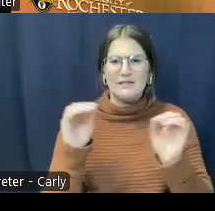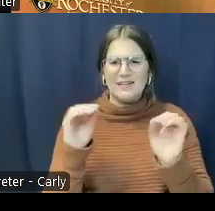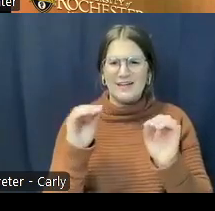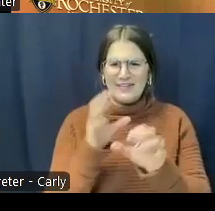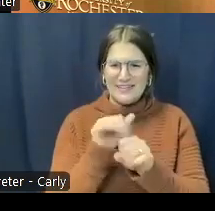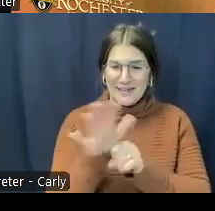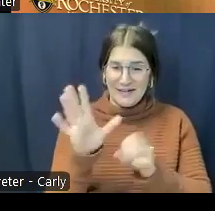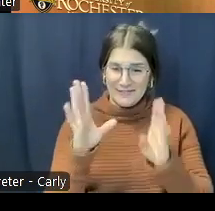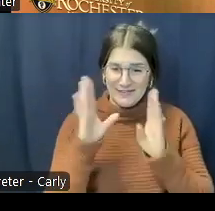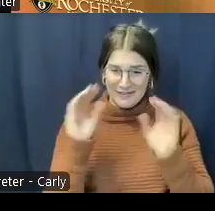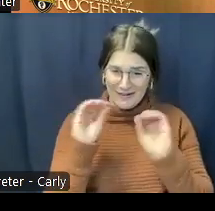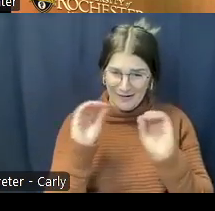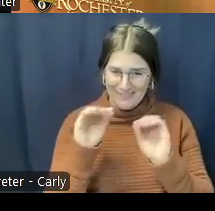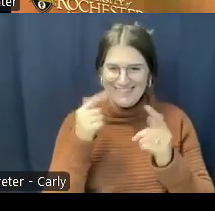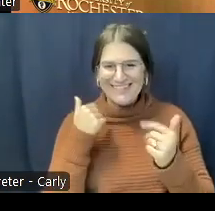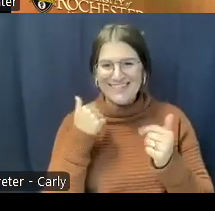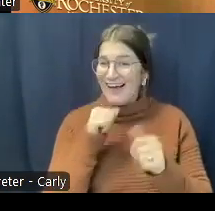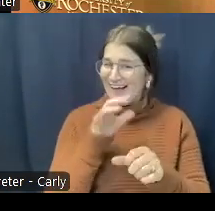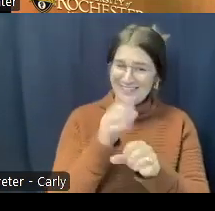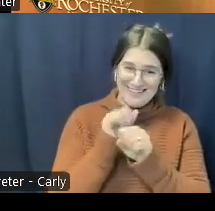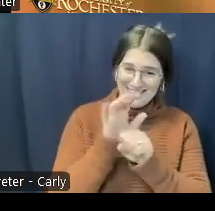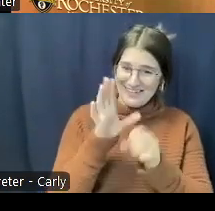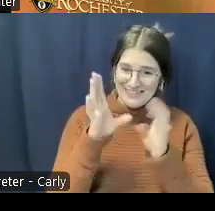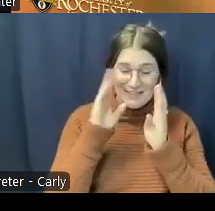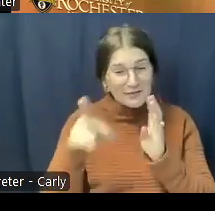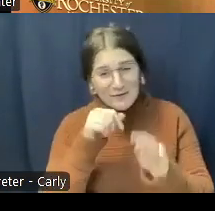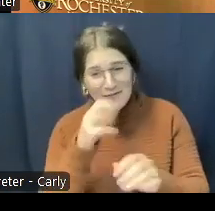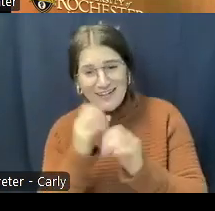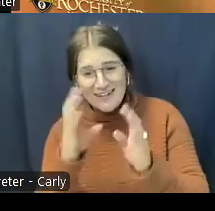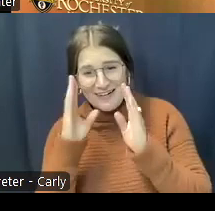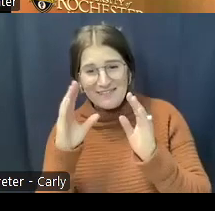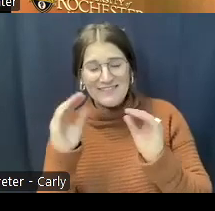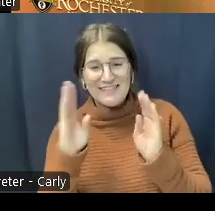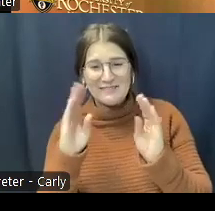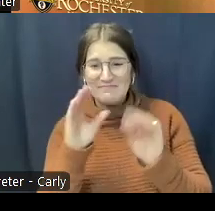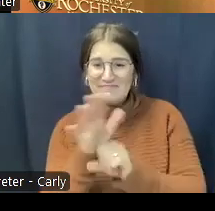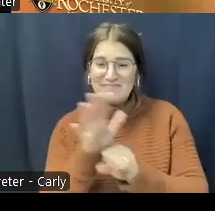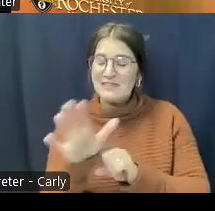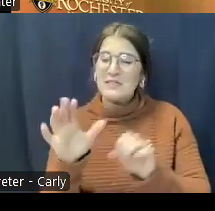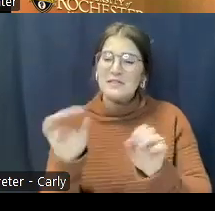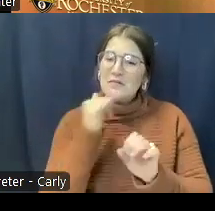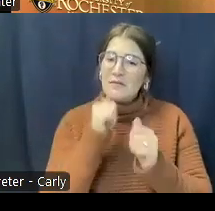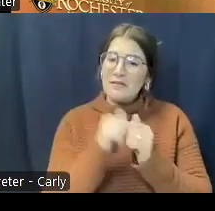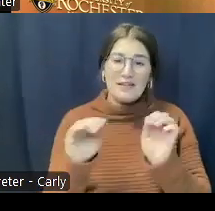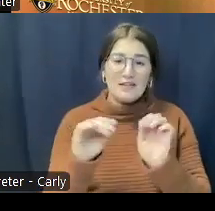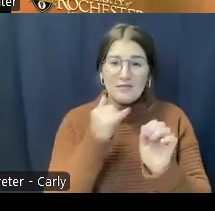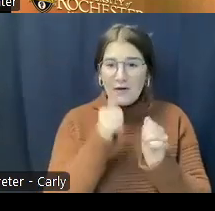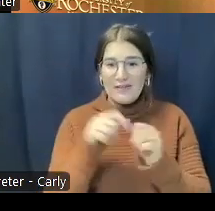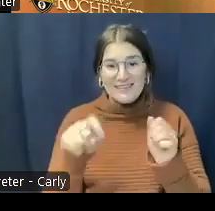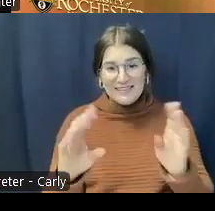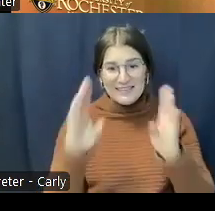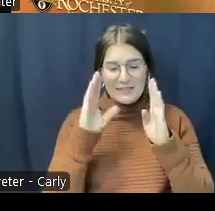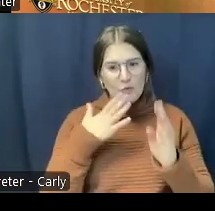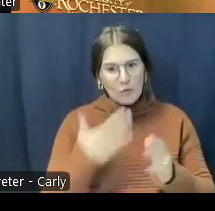attention. I don't get enough attention. You don't get enough attention, admit it. There's nothing wrong with attention and needing attention. It's a good thing.